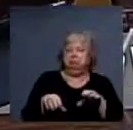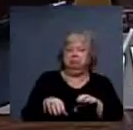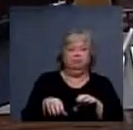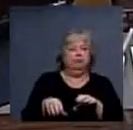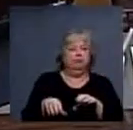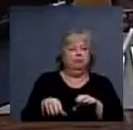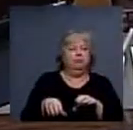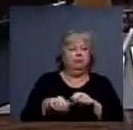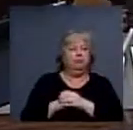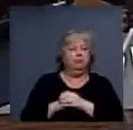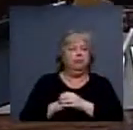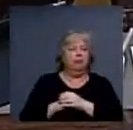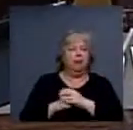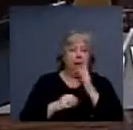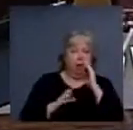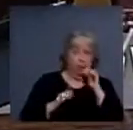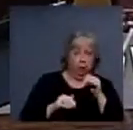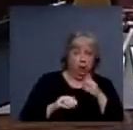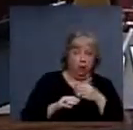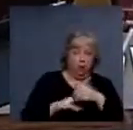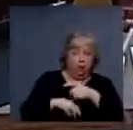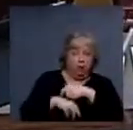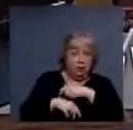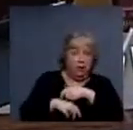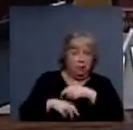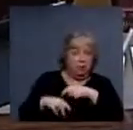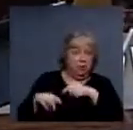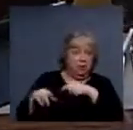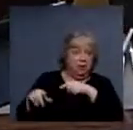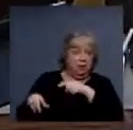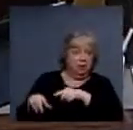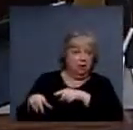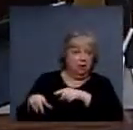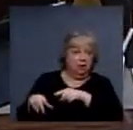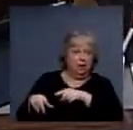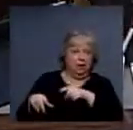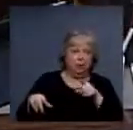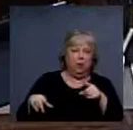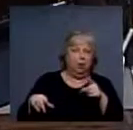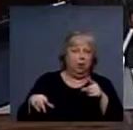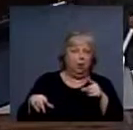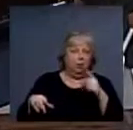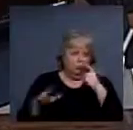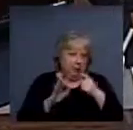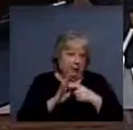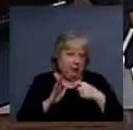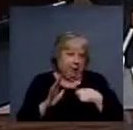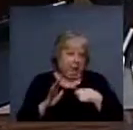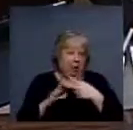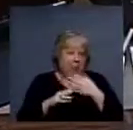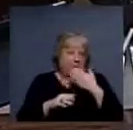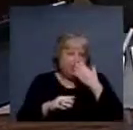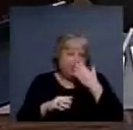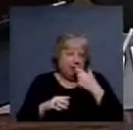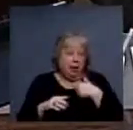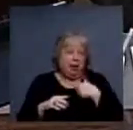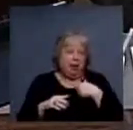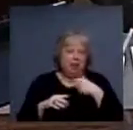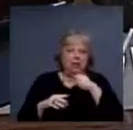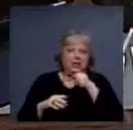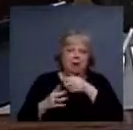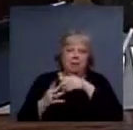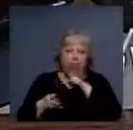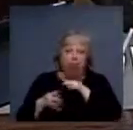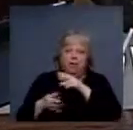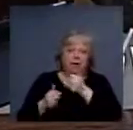I'm hoping over time that he'll catch my scent and stop barking every time I open my door. But anyway, that's another story. But